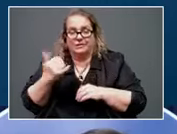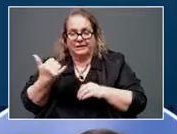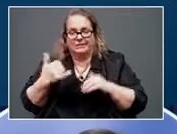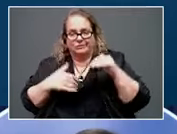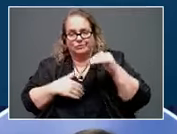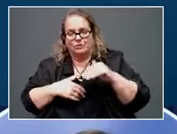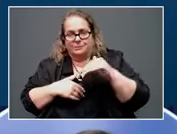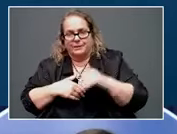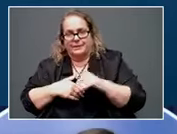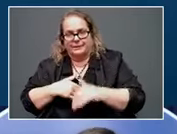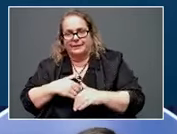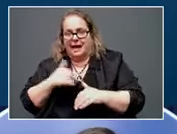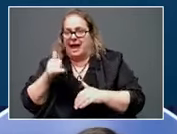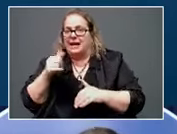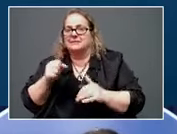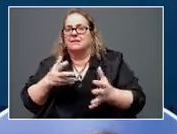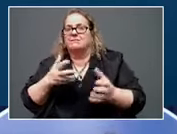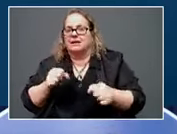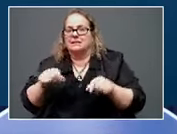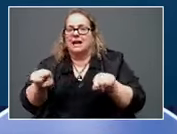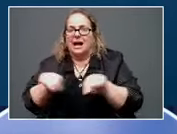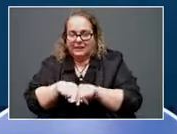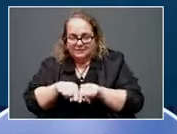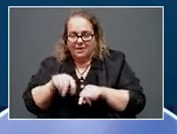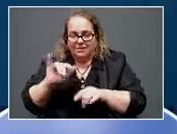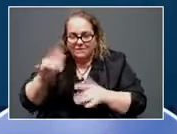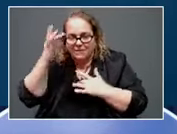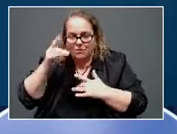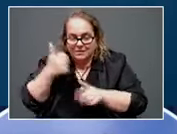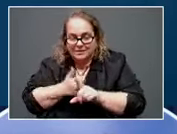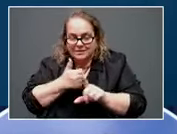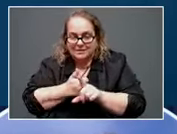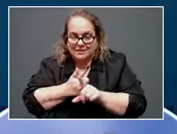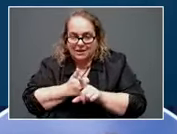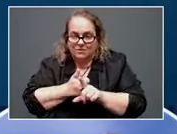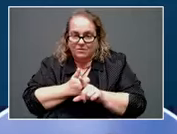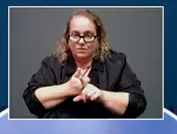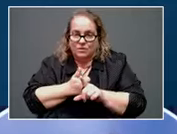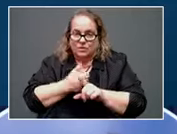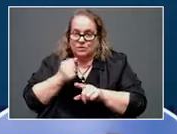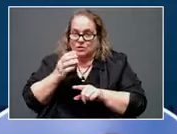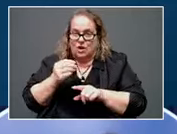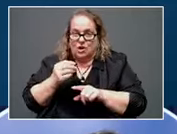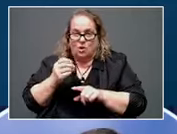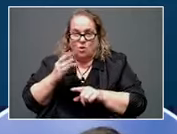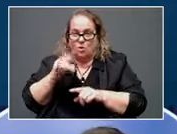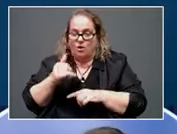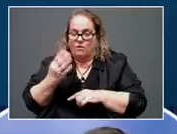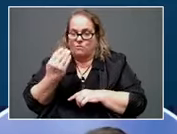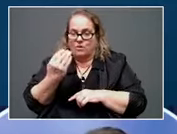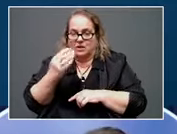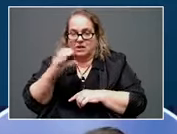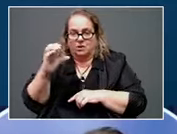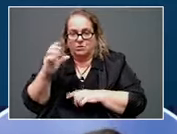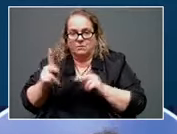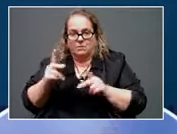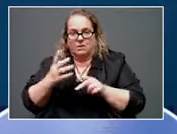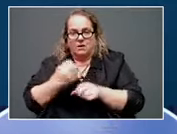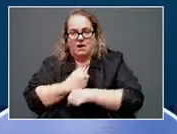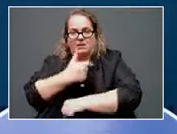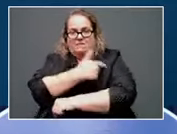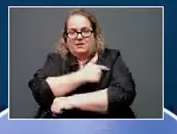about as quickly as the virus itself. Just under 1,400 people getting vaccinated for the